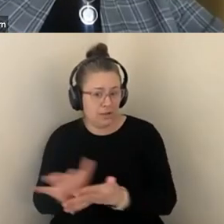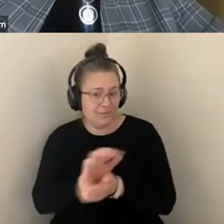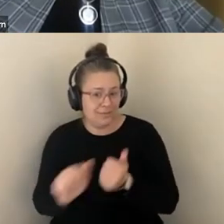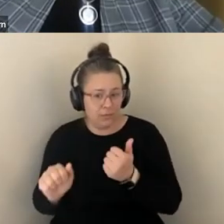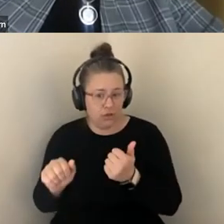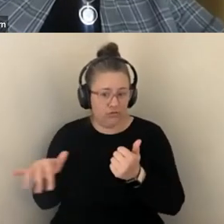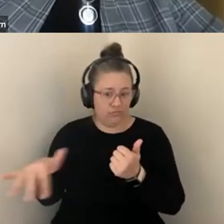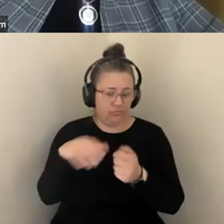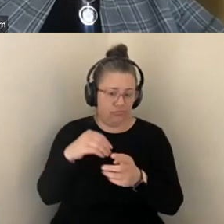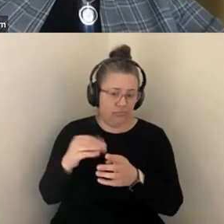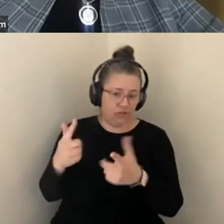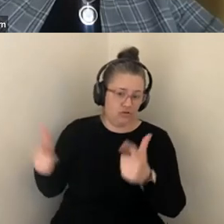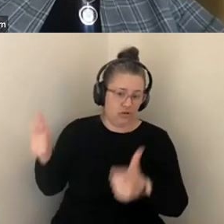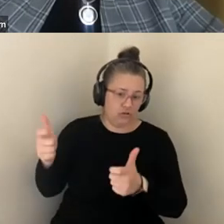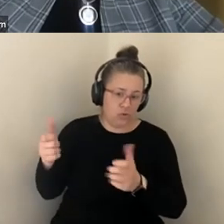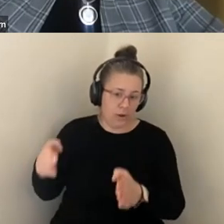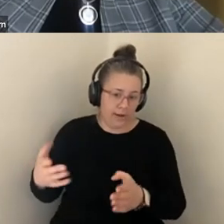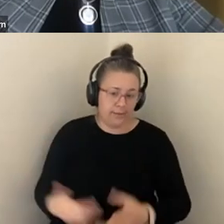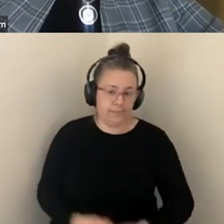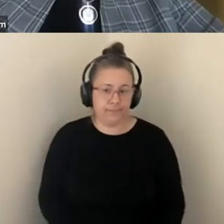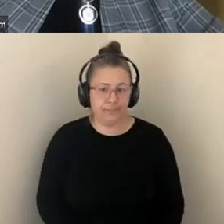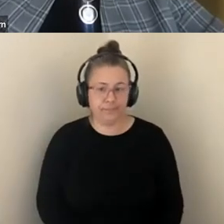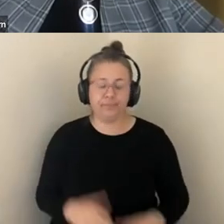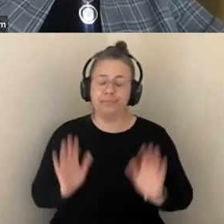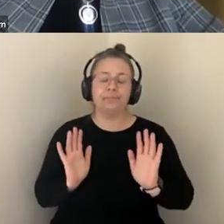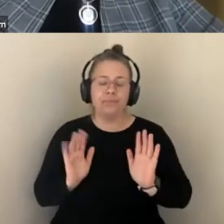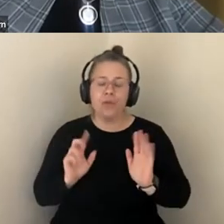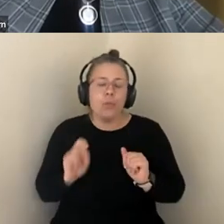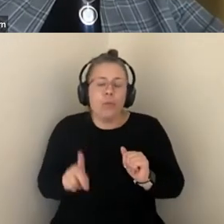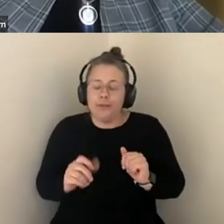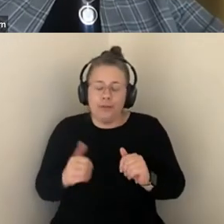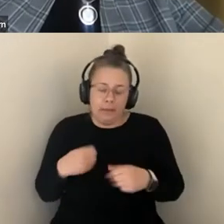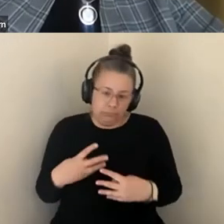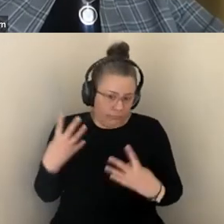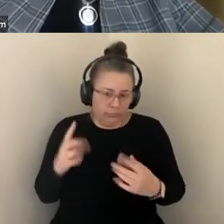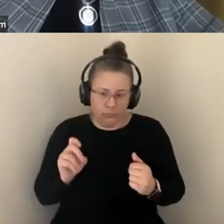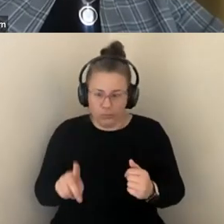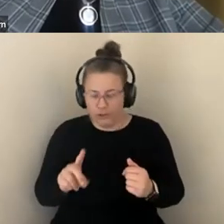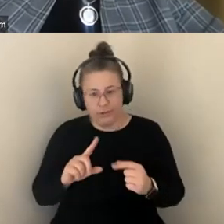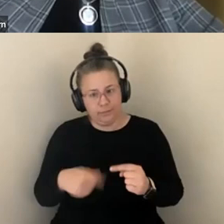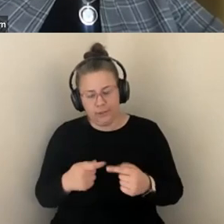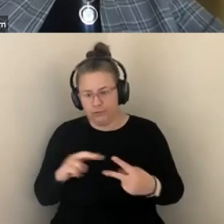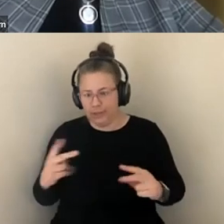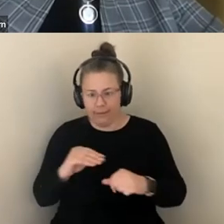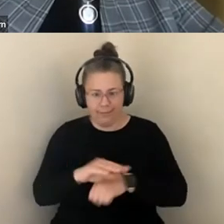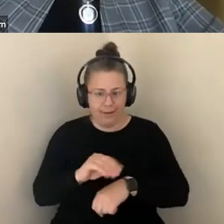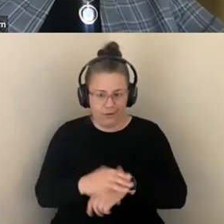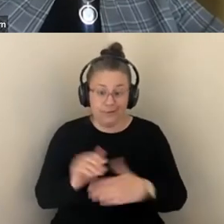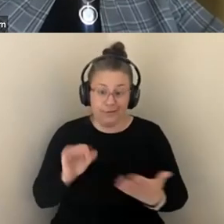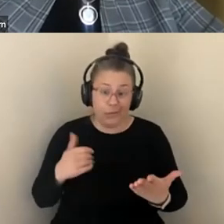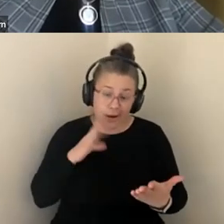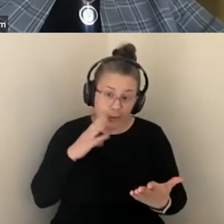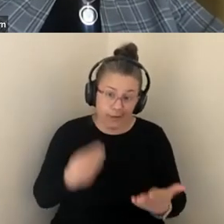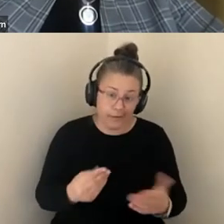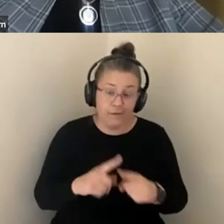larger sense. So just to see, if there were questions just about genetic counseling, I would be giving them to you. You can